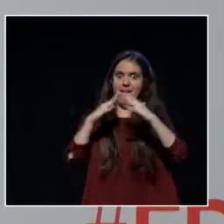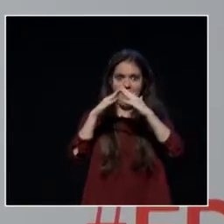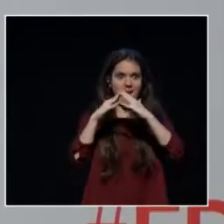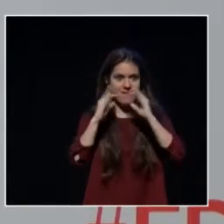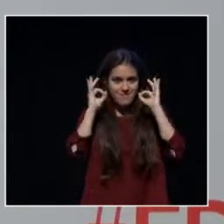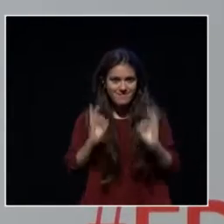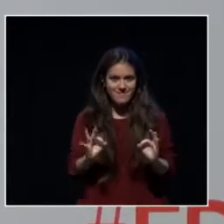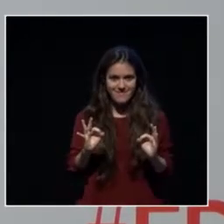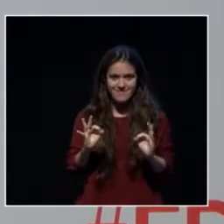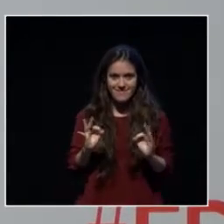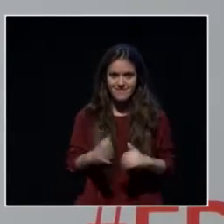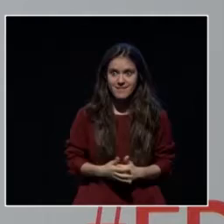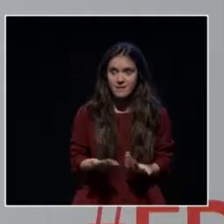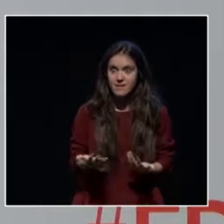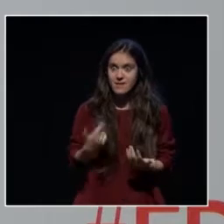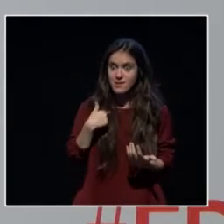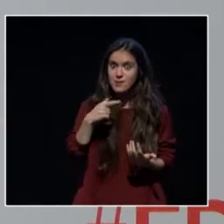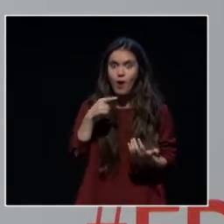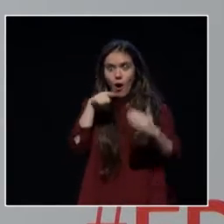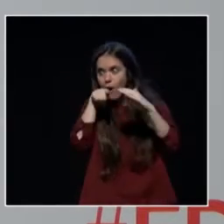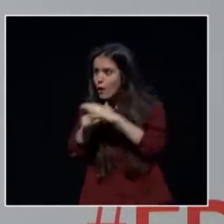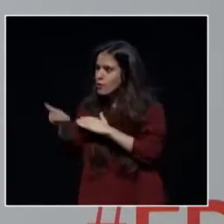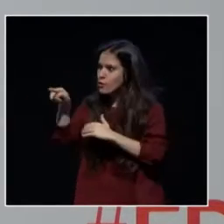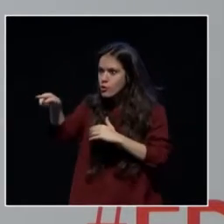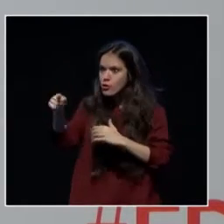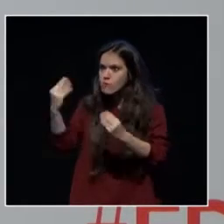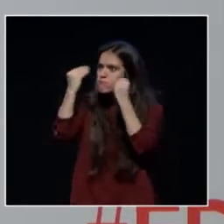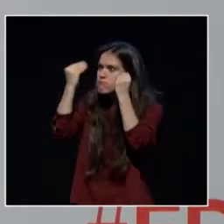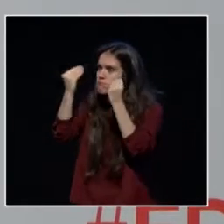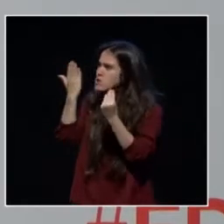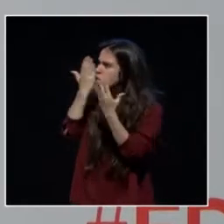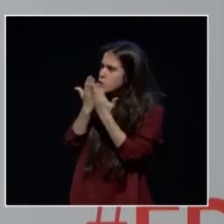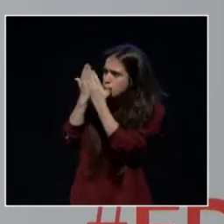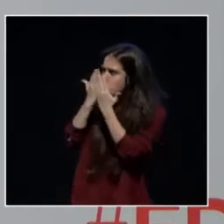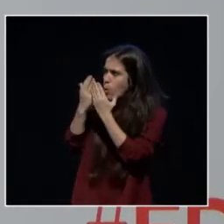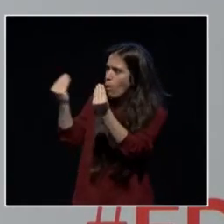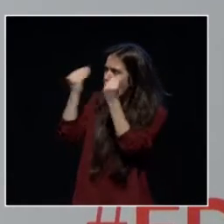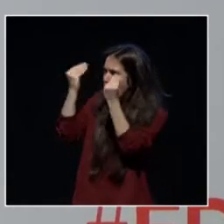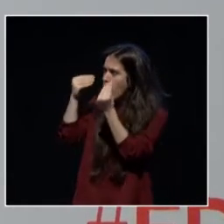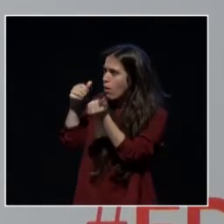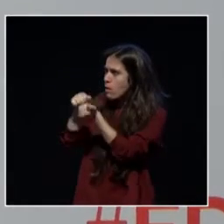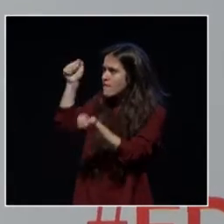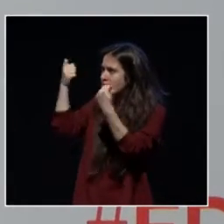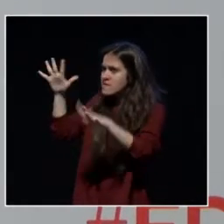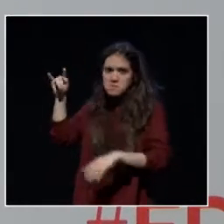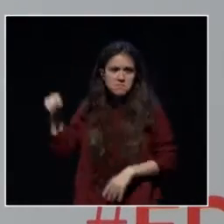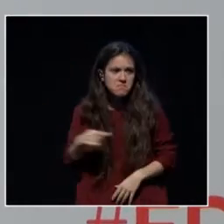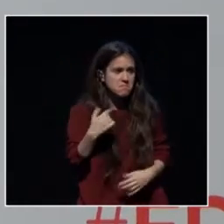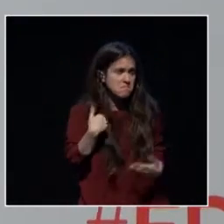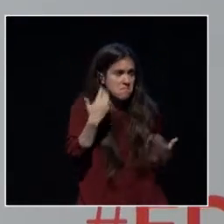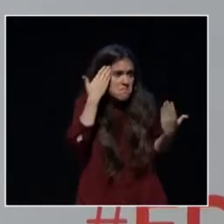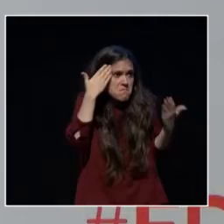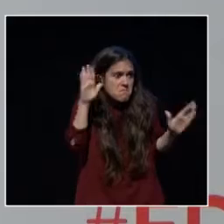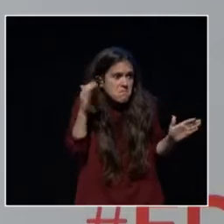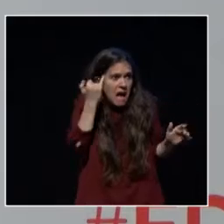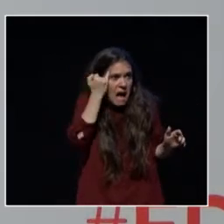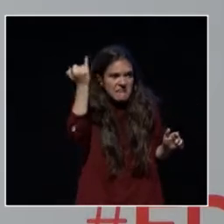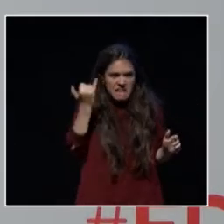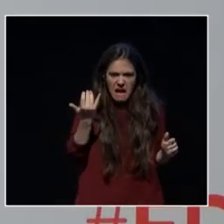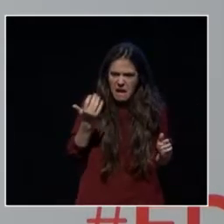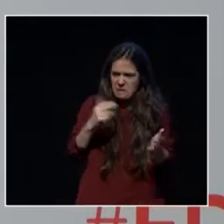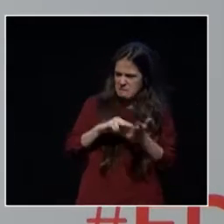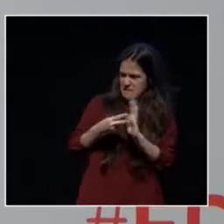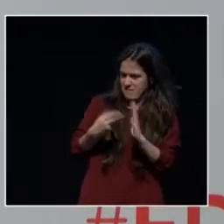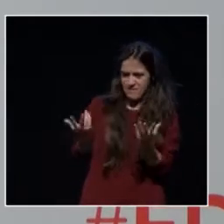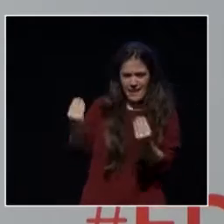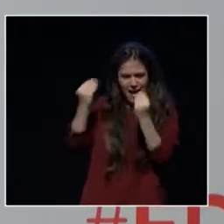implement it. And you went to school, you got your graduation, you said you don't have an idea. I said, what good is your education if you're not